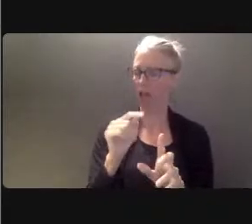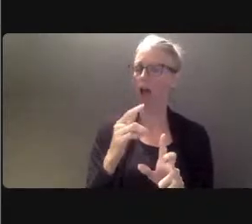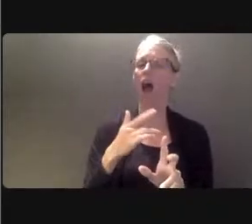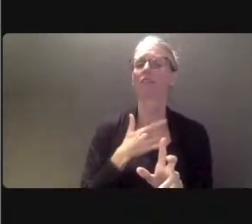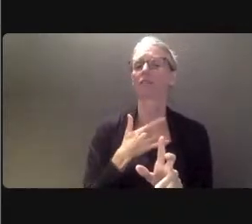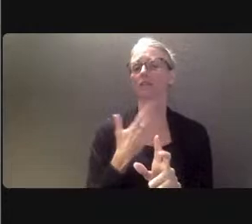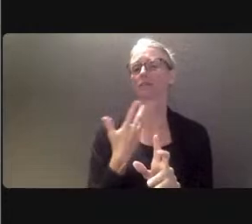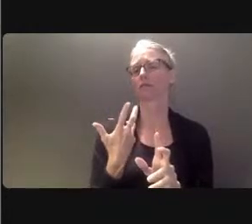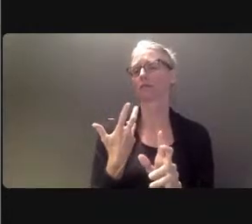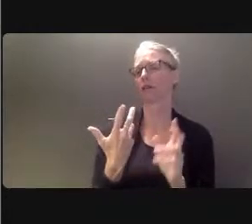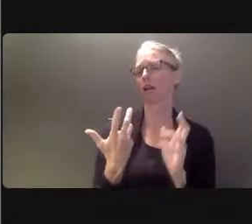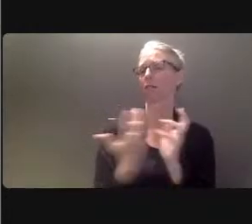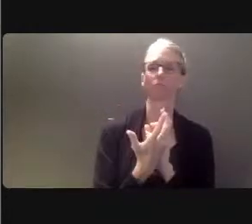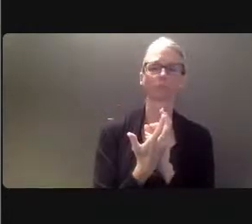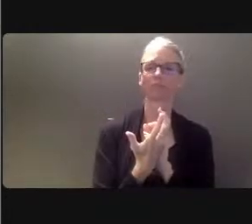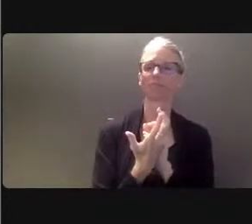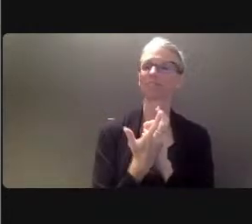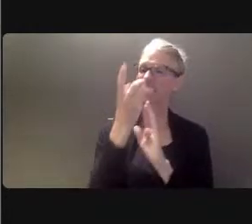the ground up.